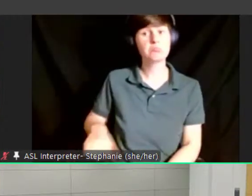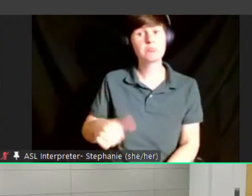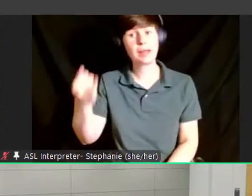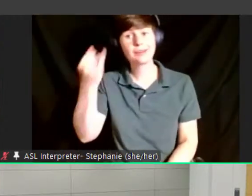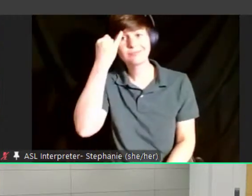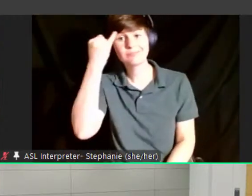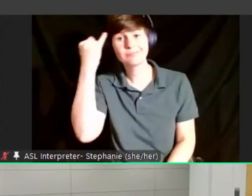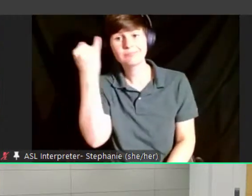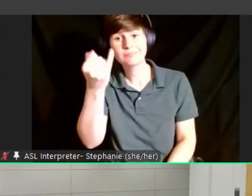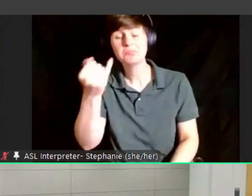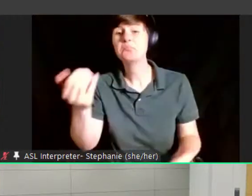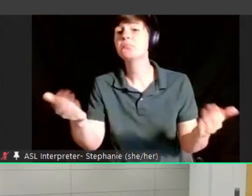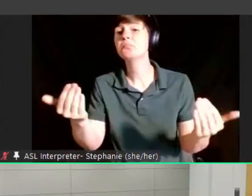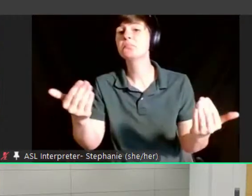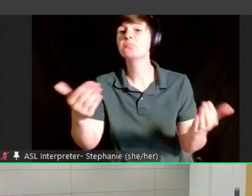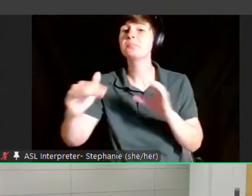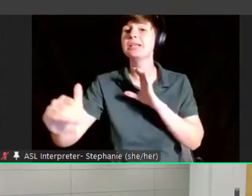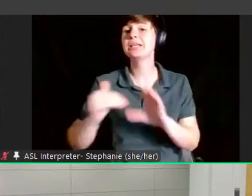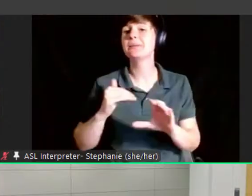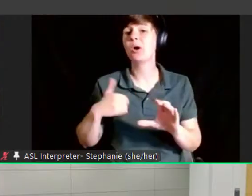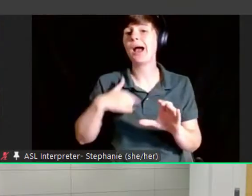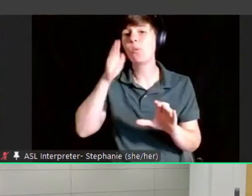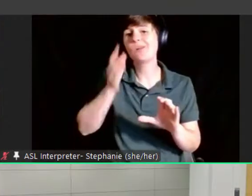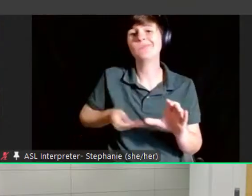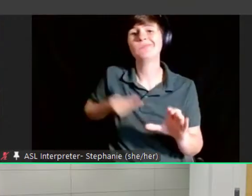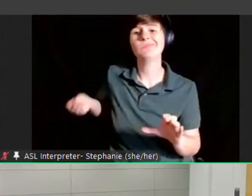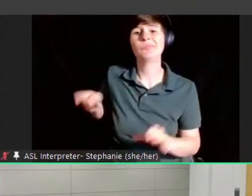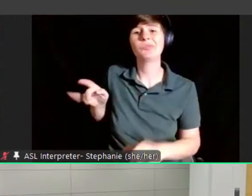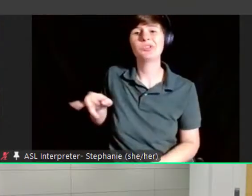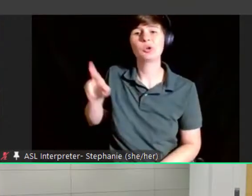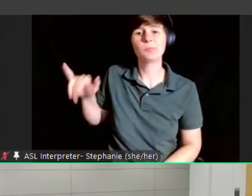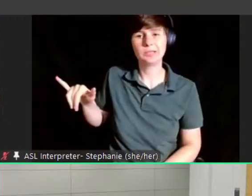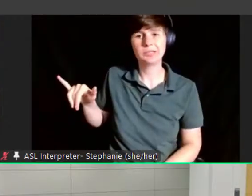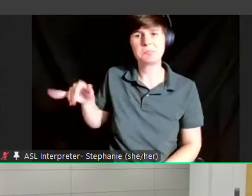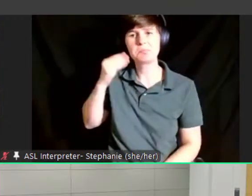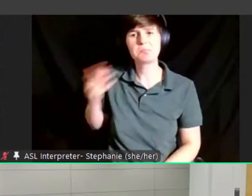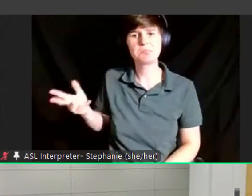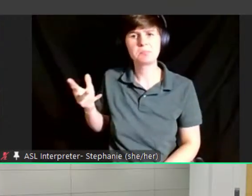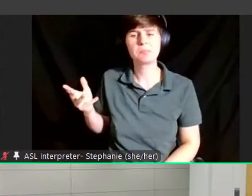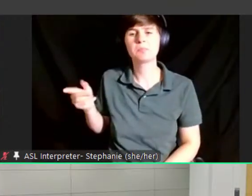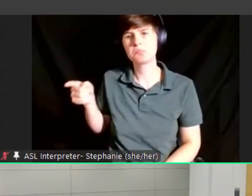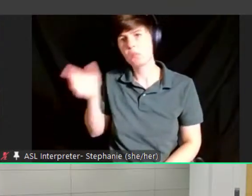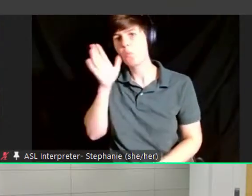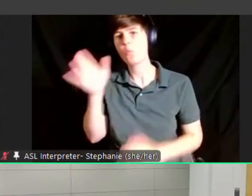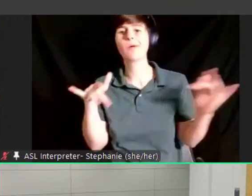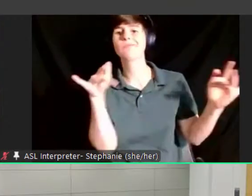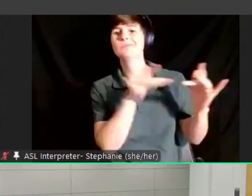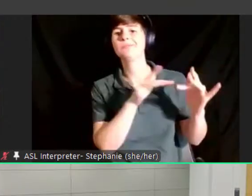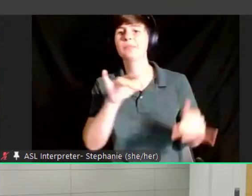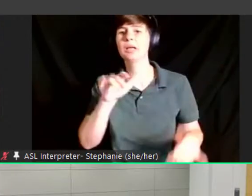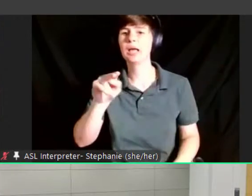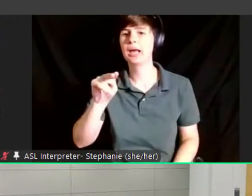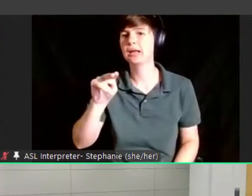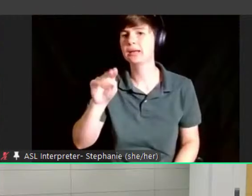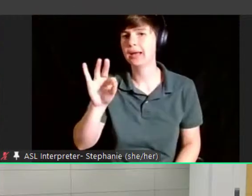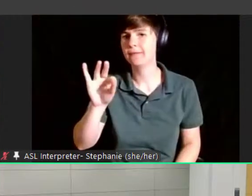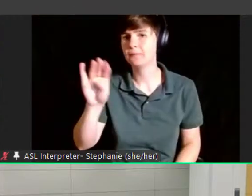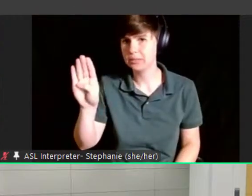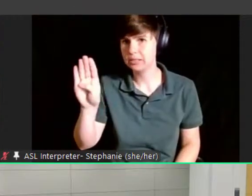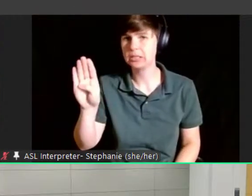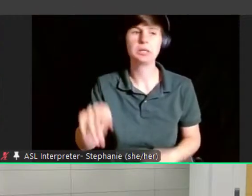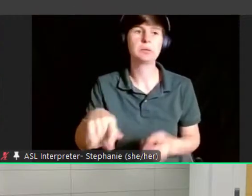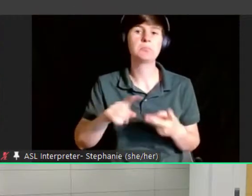email me and I'll pass that list along Jeremy. And again, we'll definitely stay in contact with NFB and also the Lighthouse.